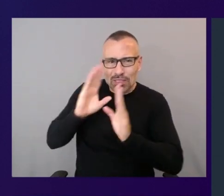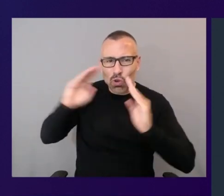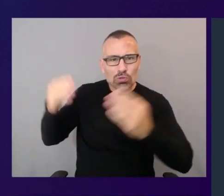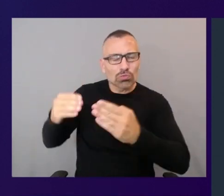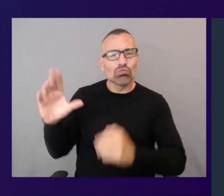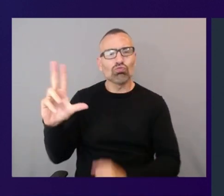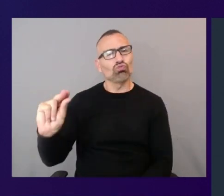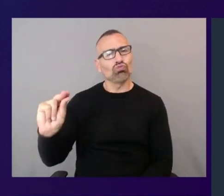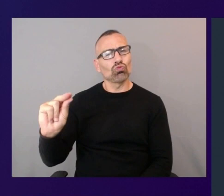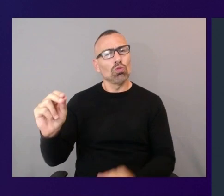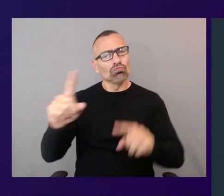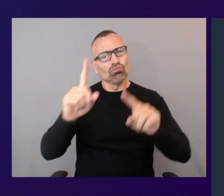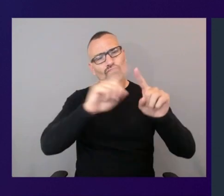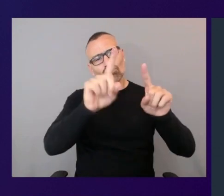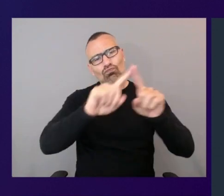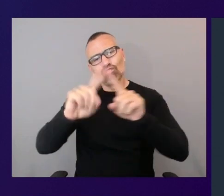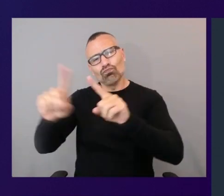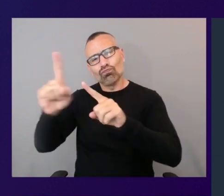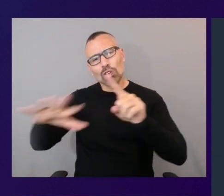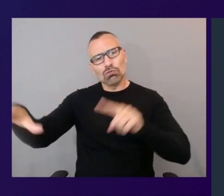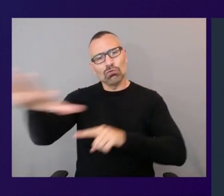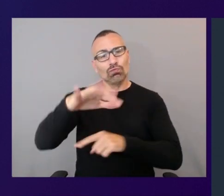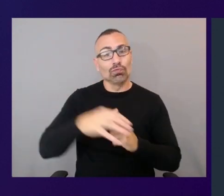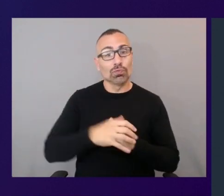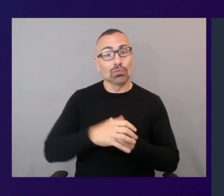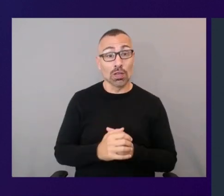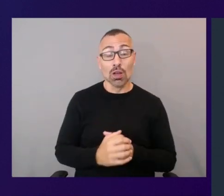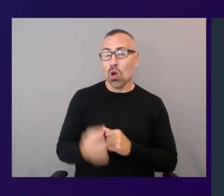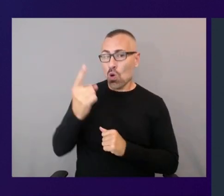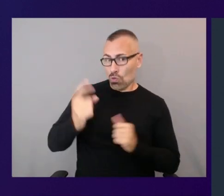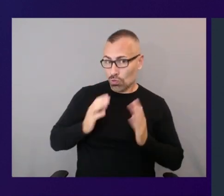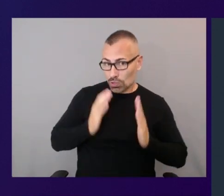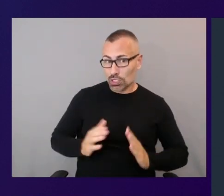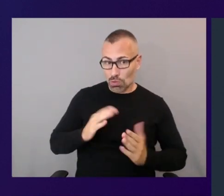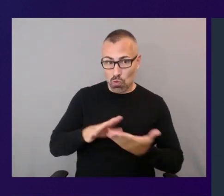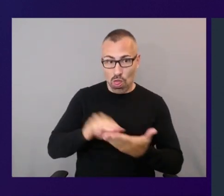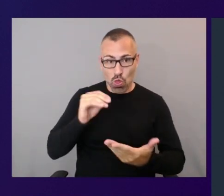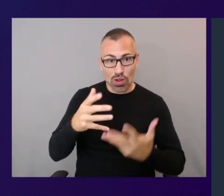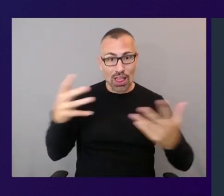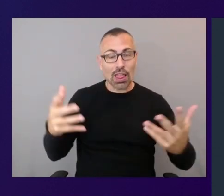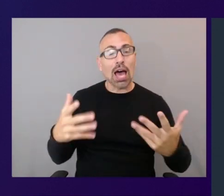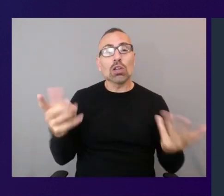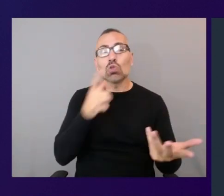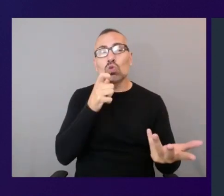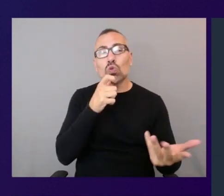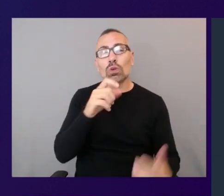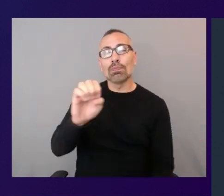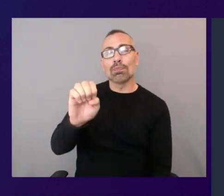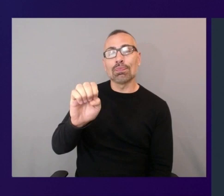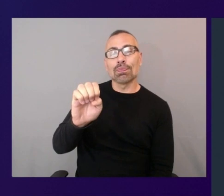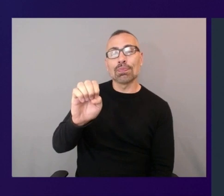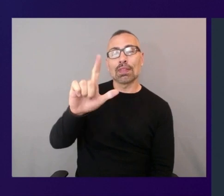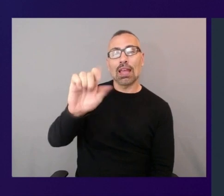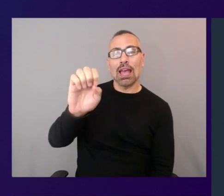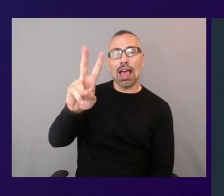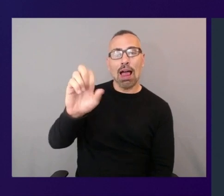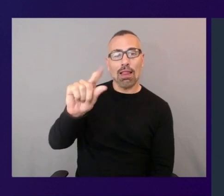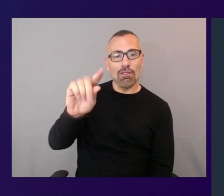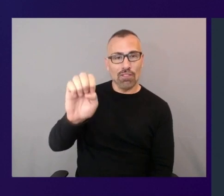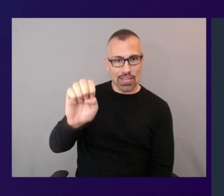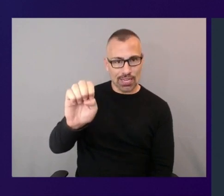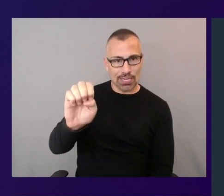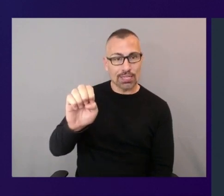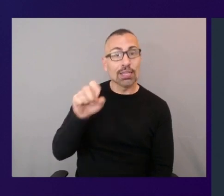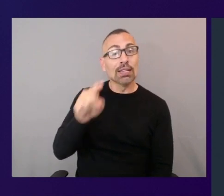board. One of the ones that we've learned a lot from are digital natives, such as Elevate. right? A consumer direct